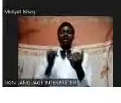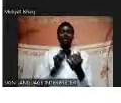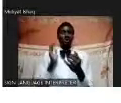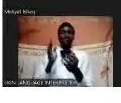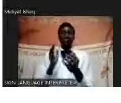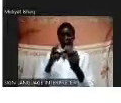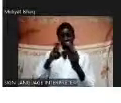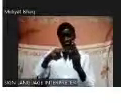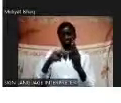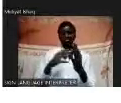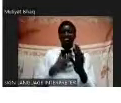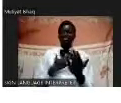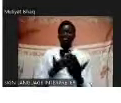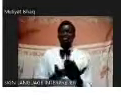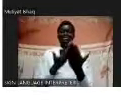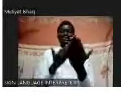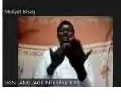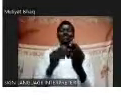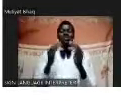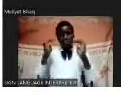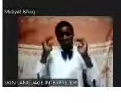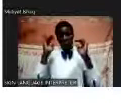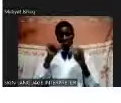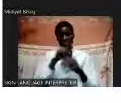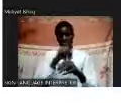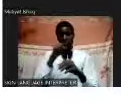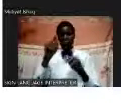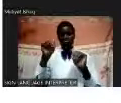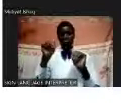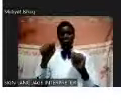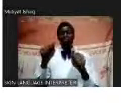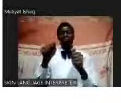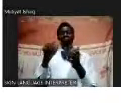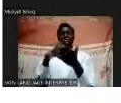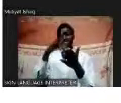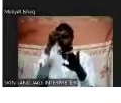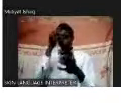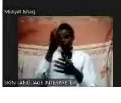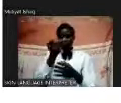hopefully you will be able to take certain key points home.